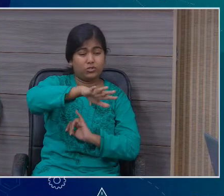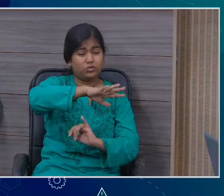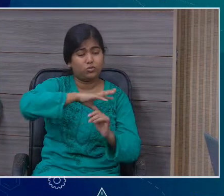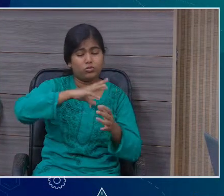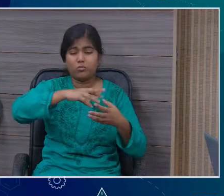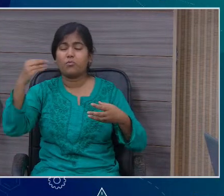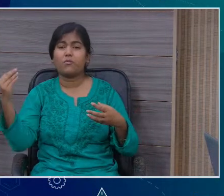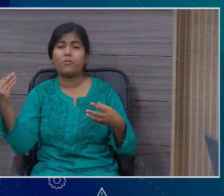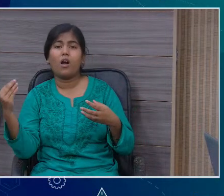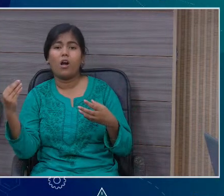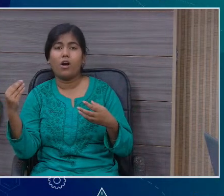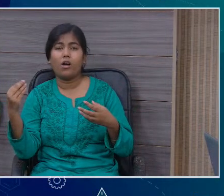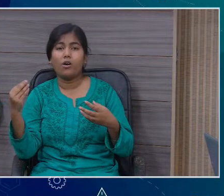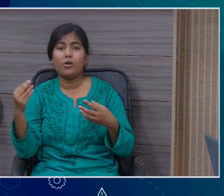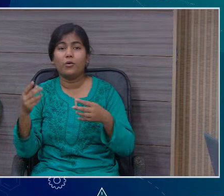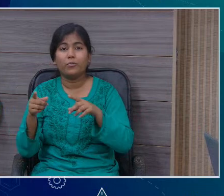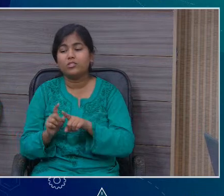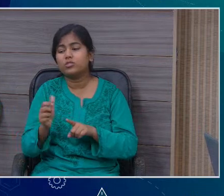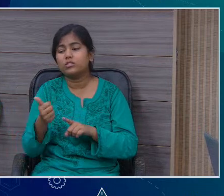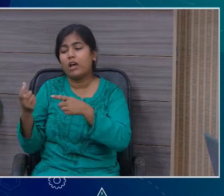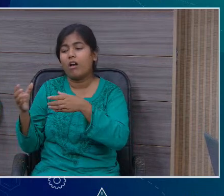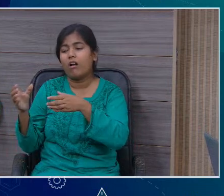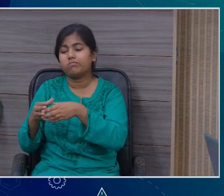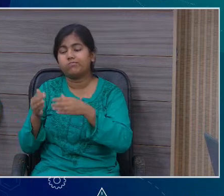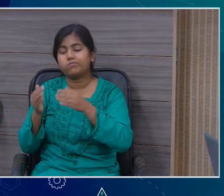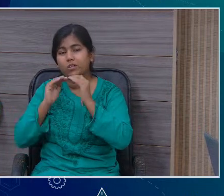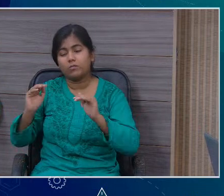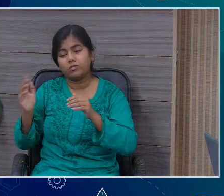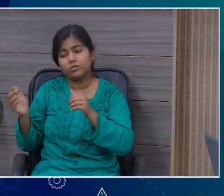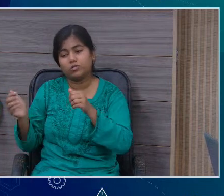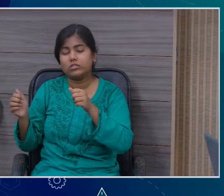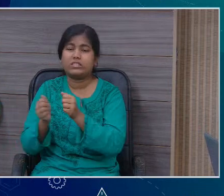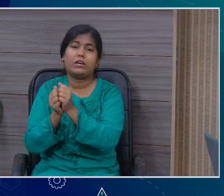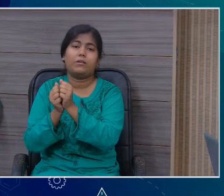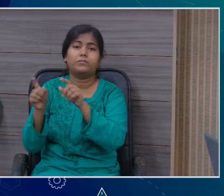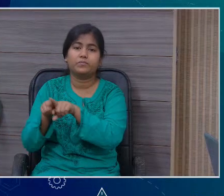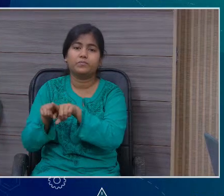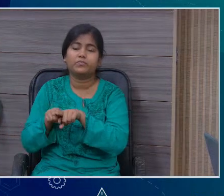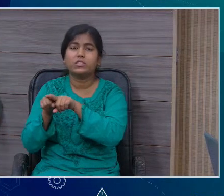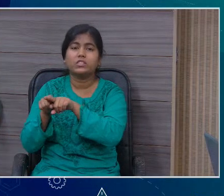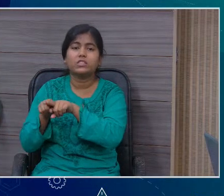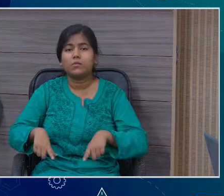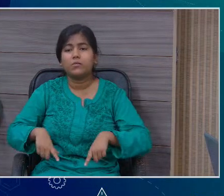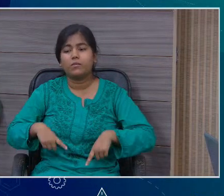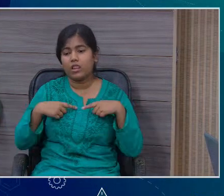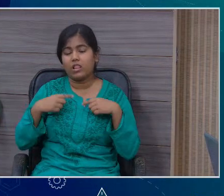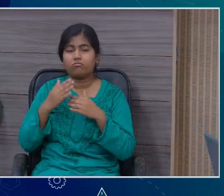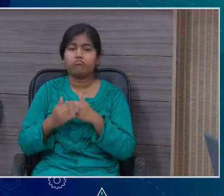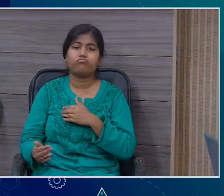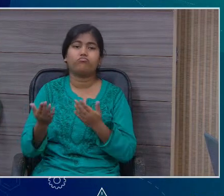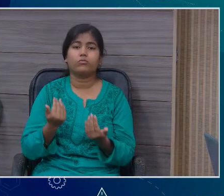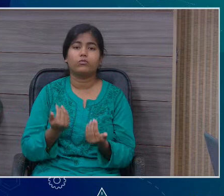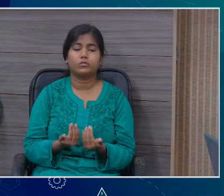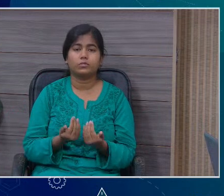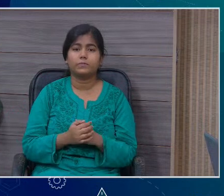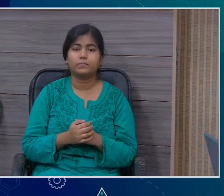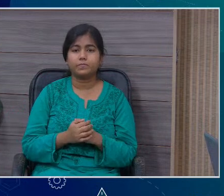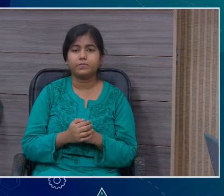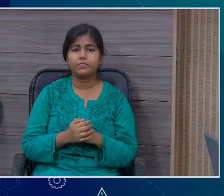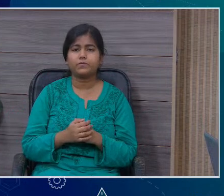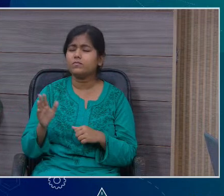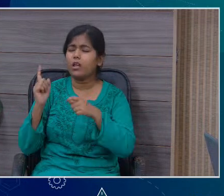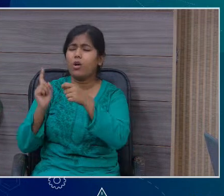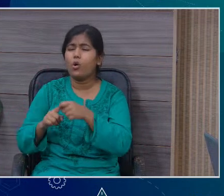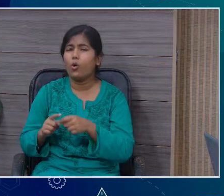life like other children do. Okay, okay. So, being a teacher, what could be the best strategy, or I should